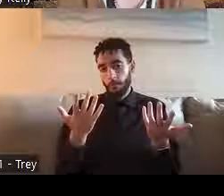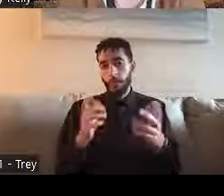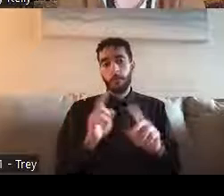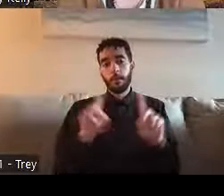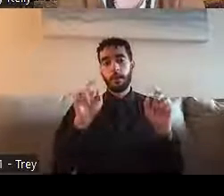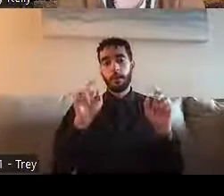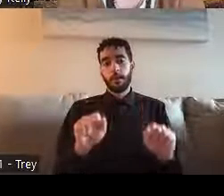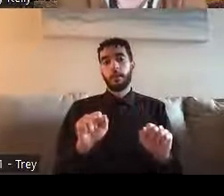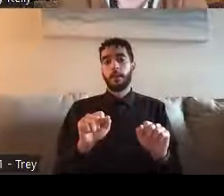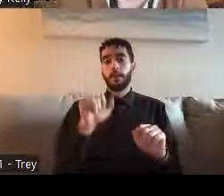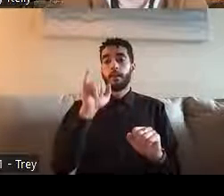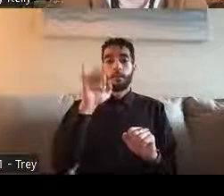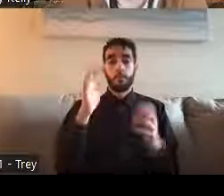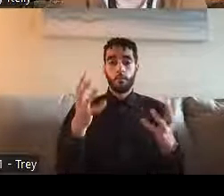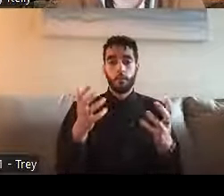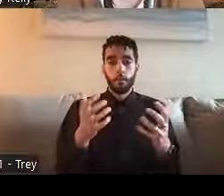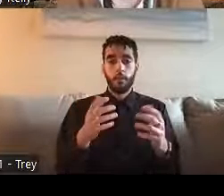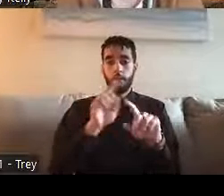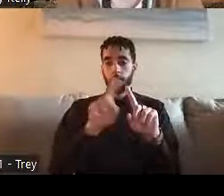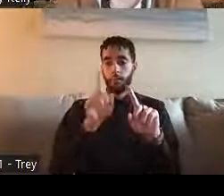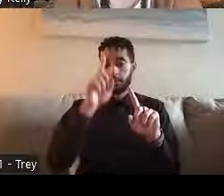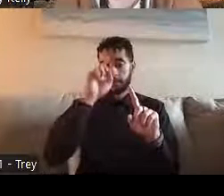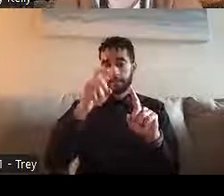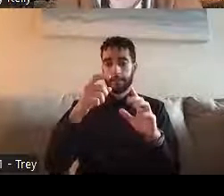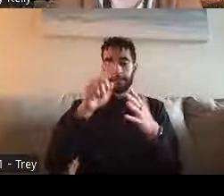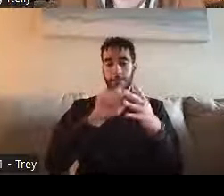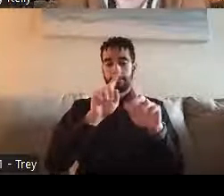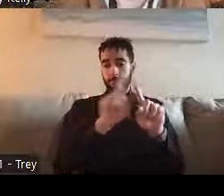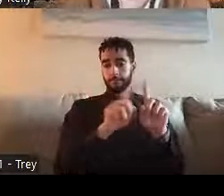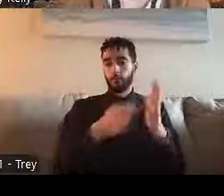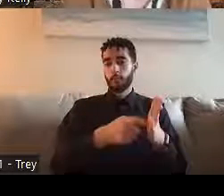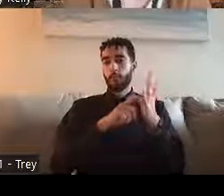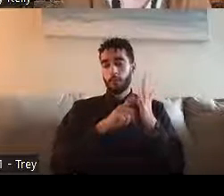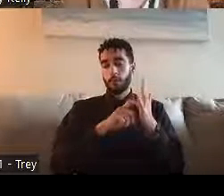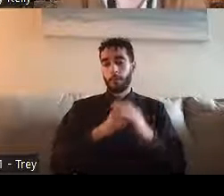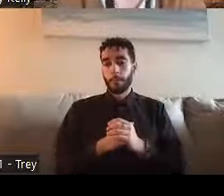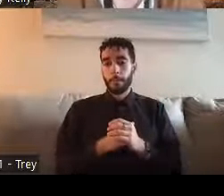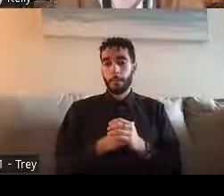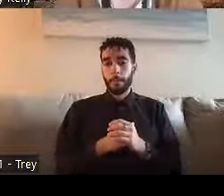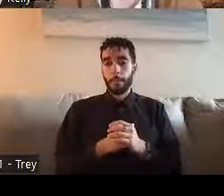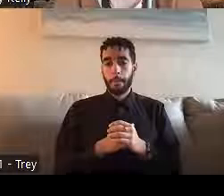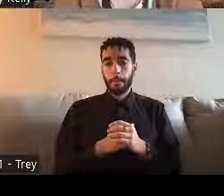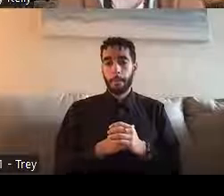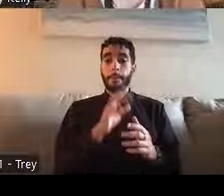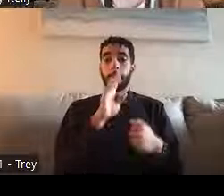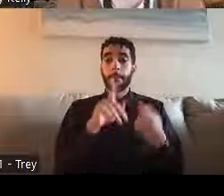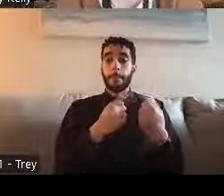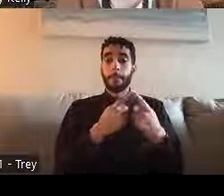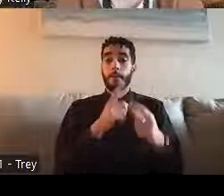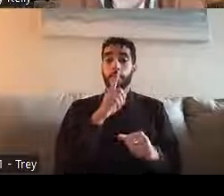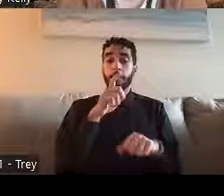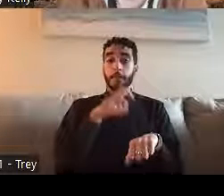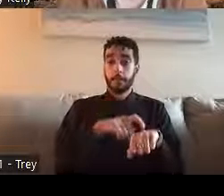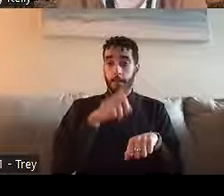reporting for all of the different requirements across these payer sources too. I talked about the real-time data for site